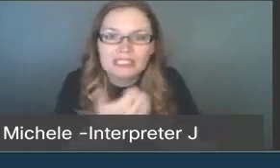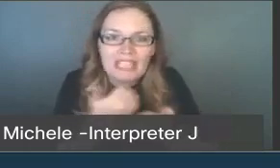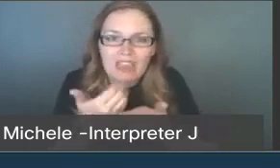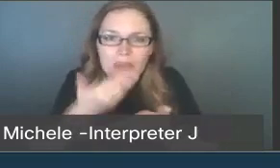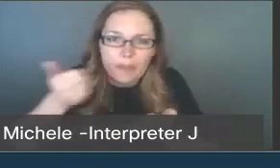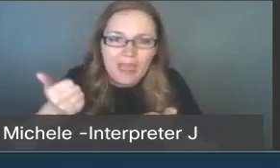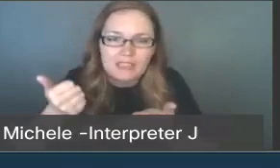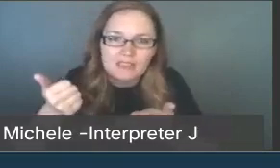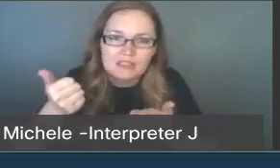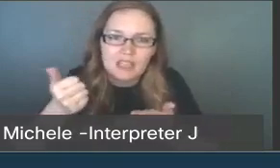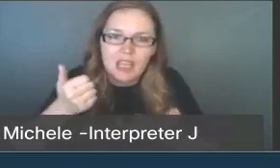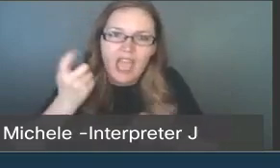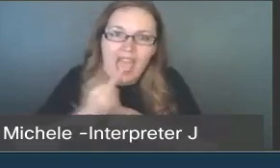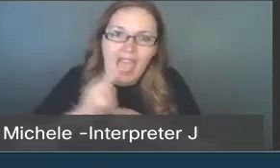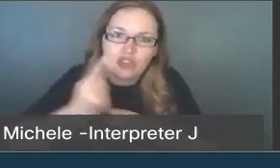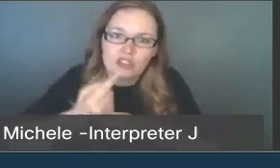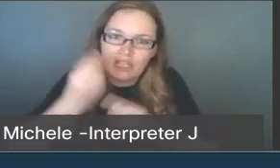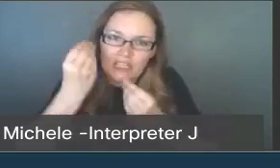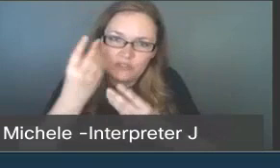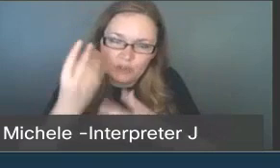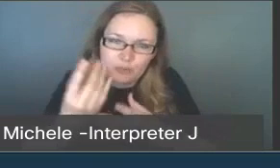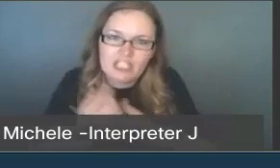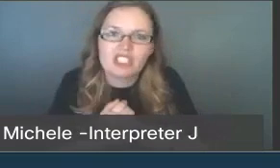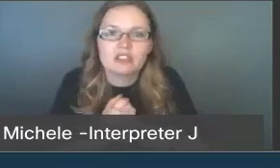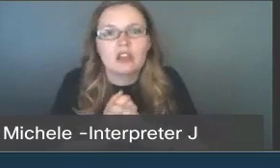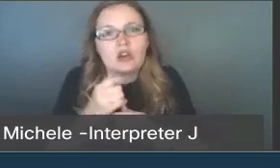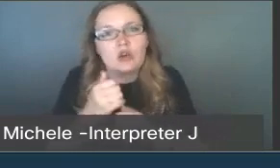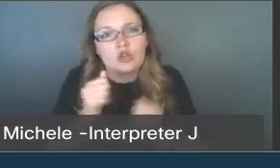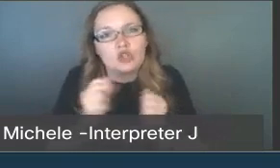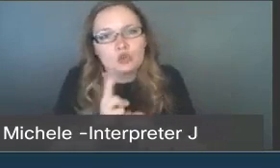you can feasibly and realistically given the circumstances?